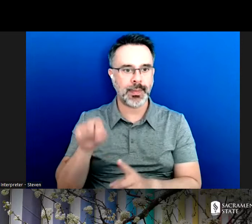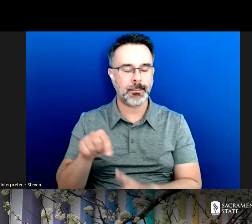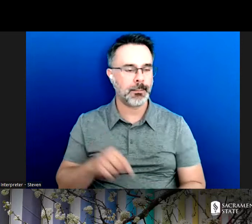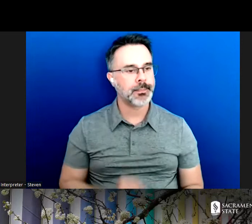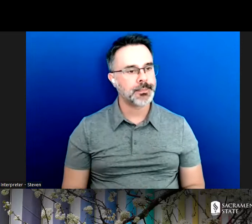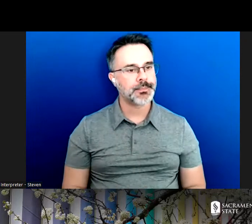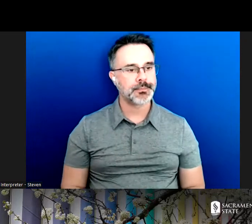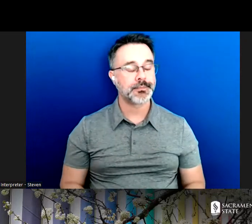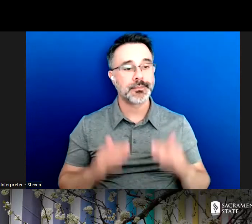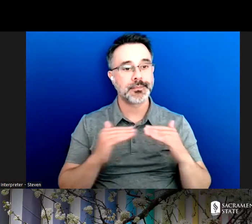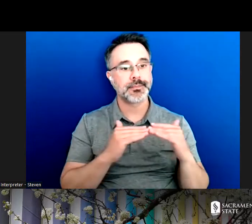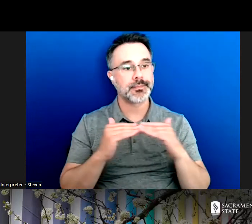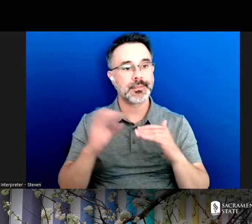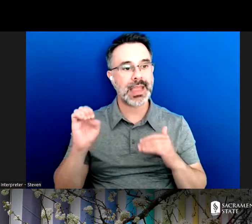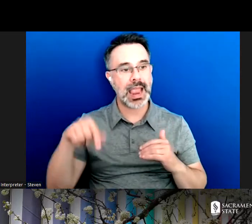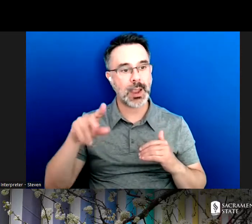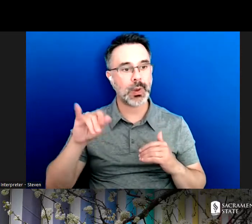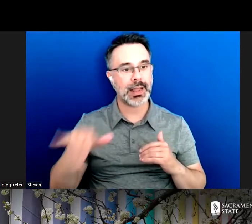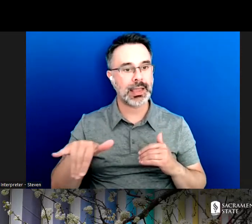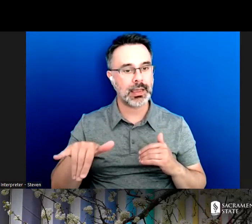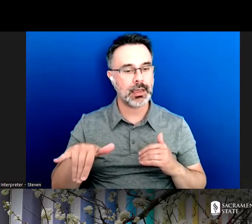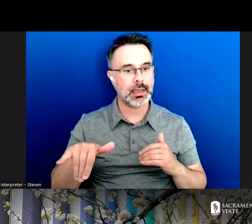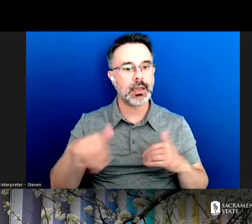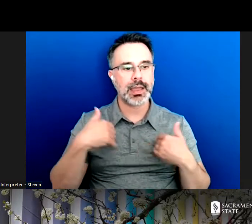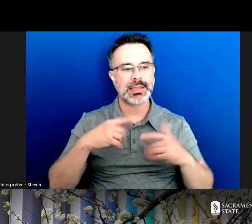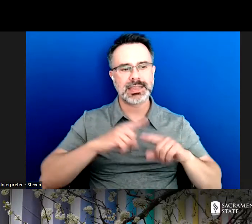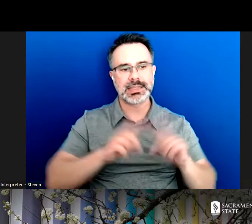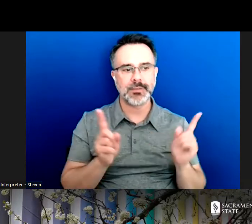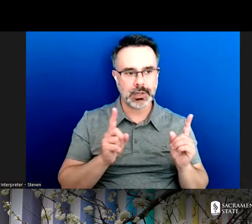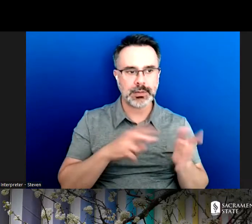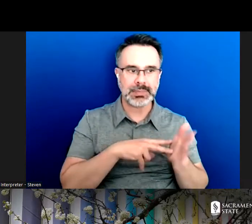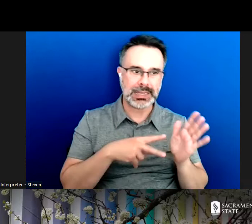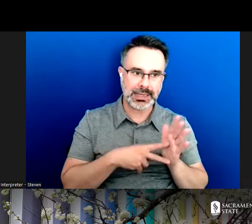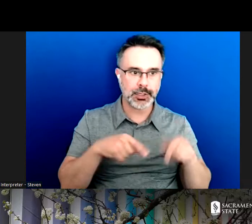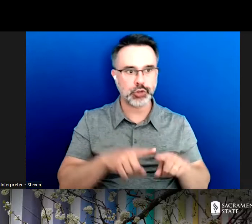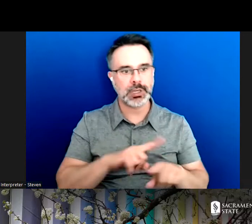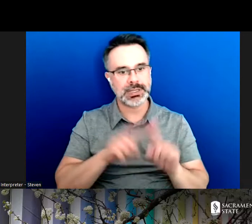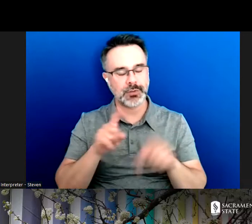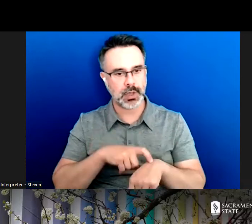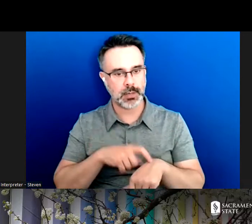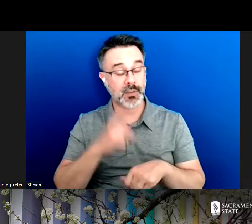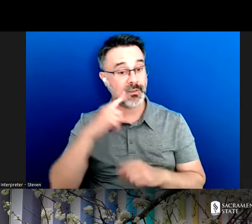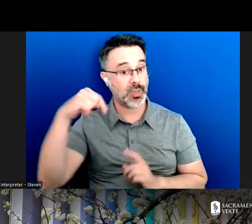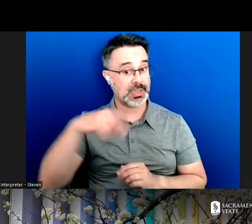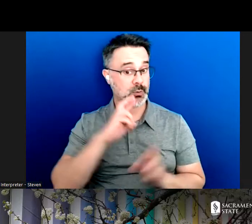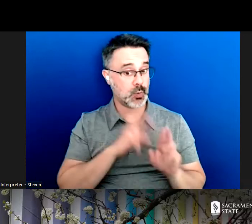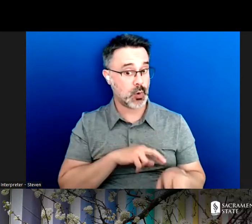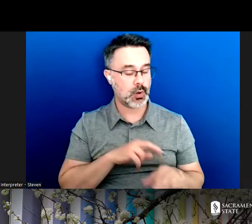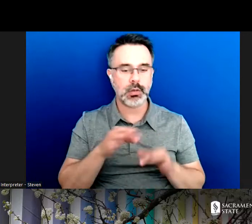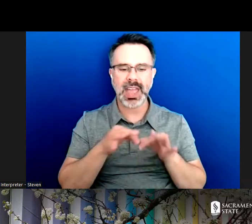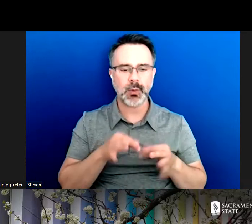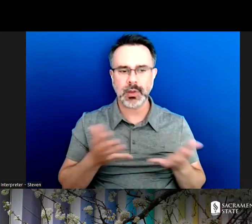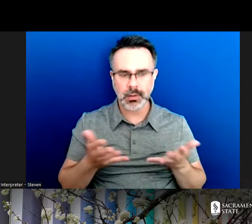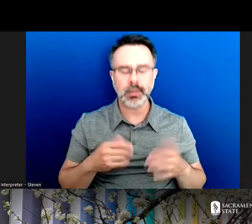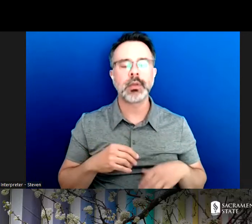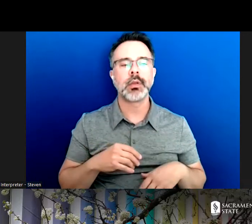Equity is used to mean different things at different times. For the purposes of this report, equity is defined as